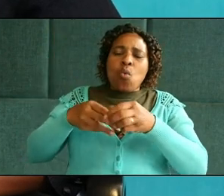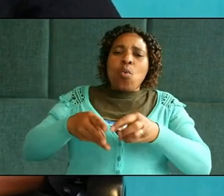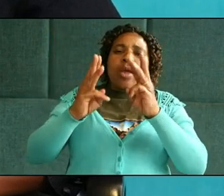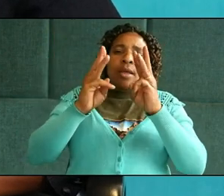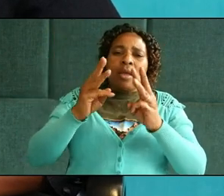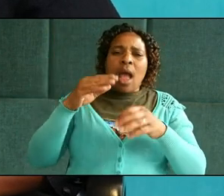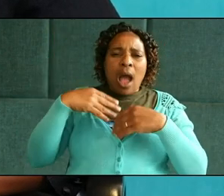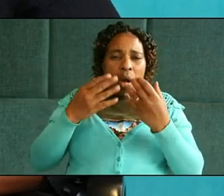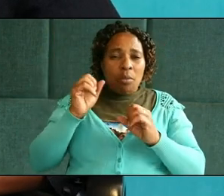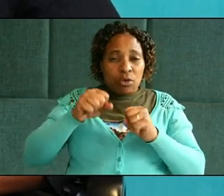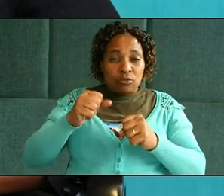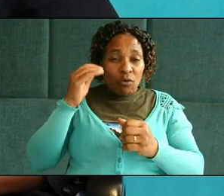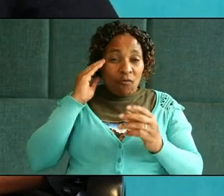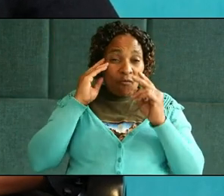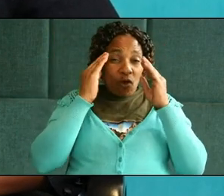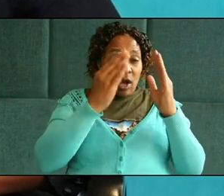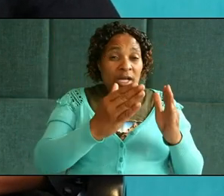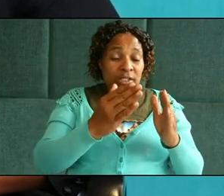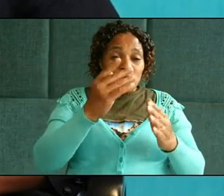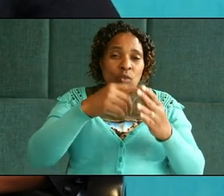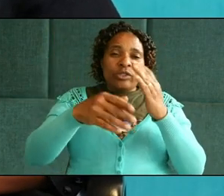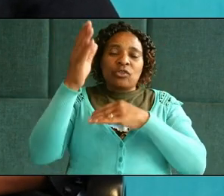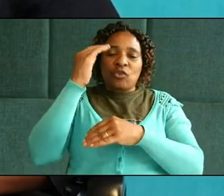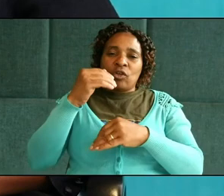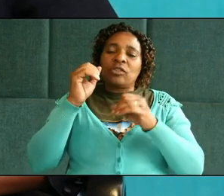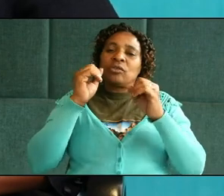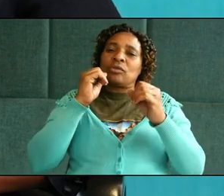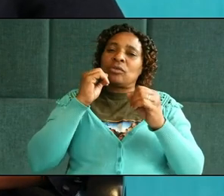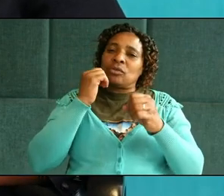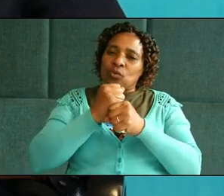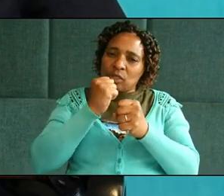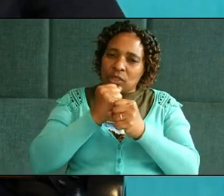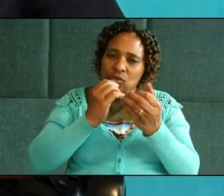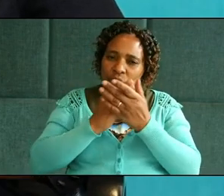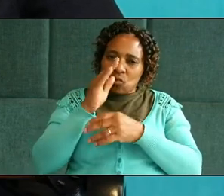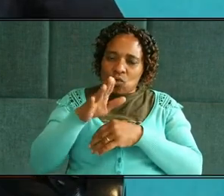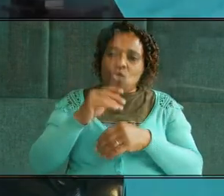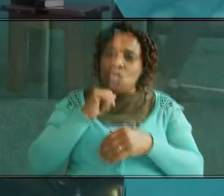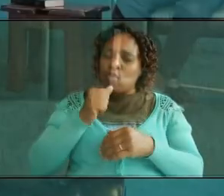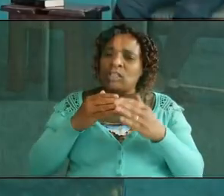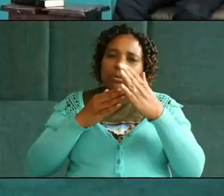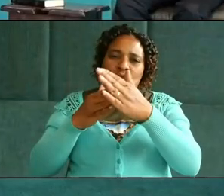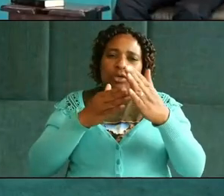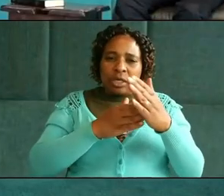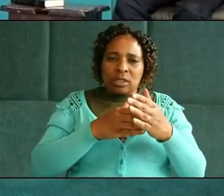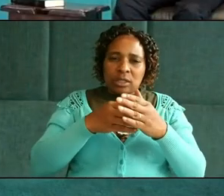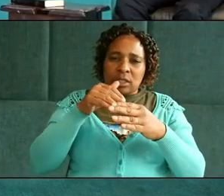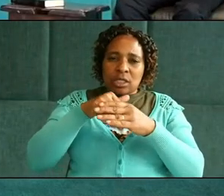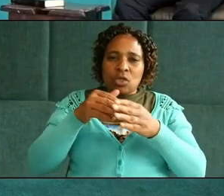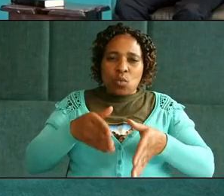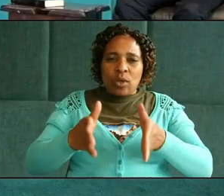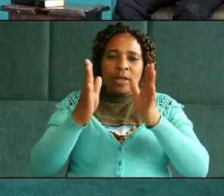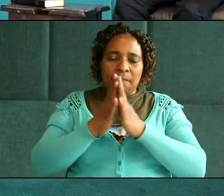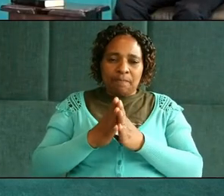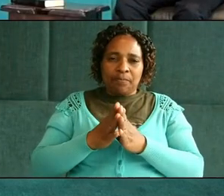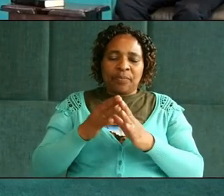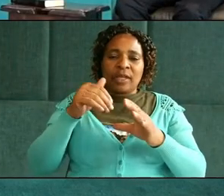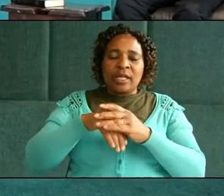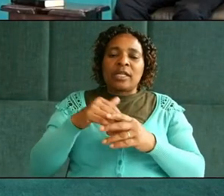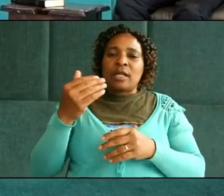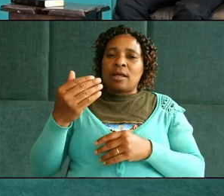what God will do through you and not just the obstacles in your way? In Hebrews